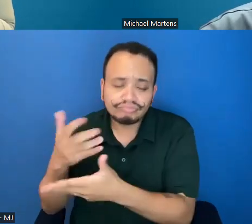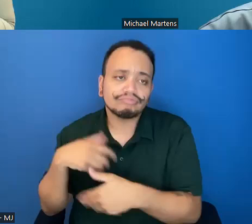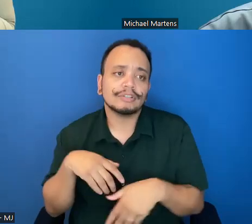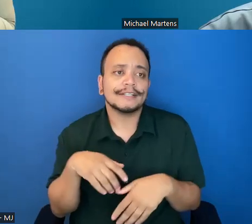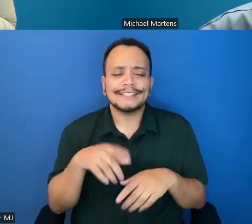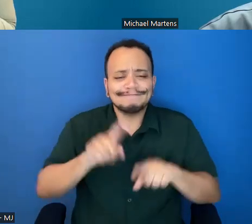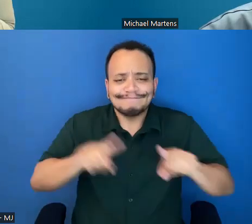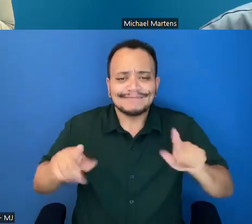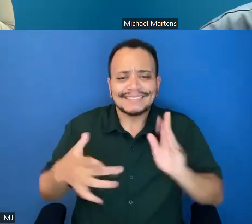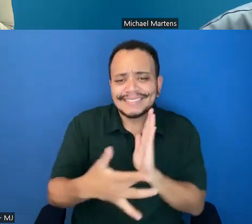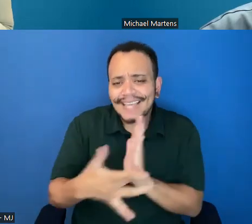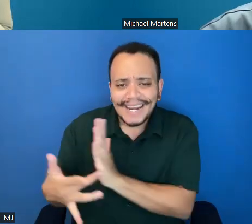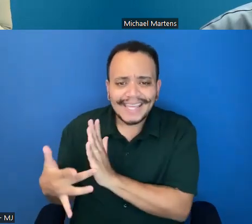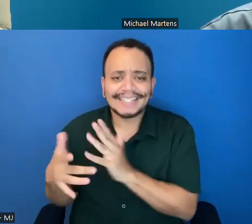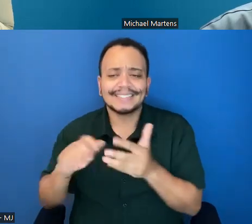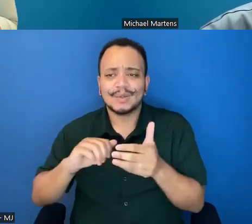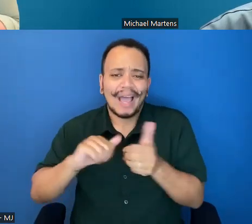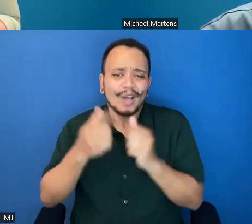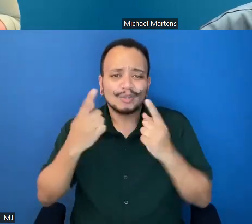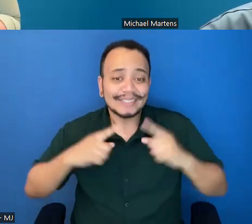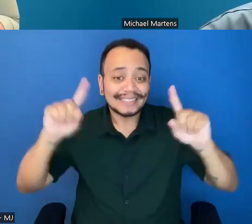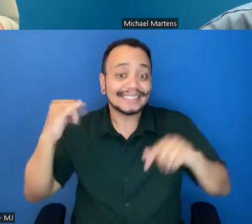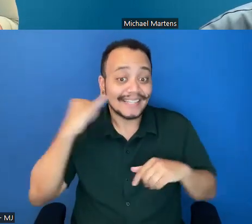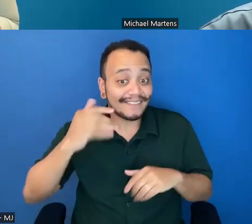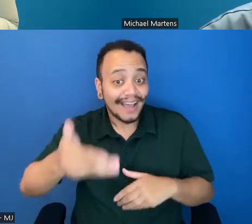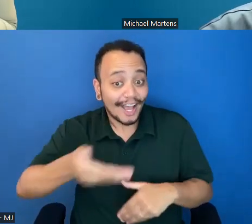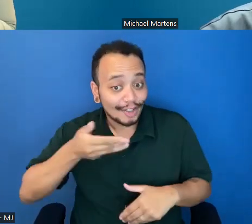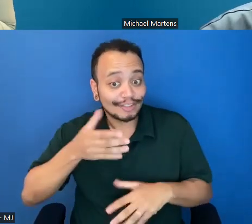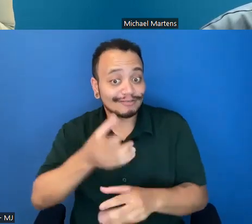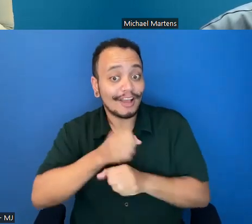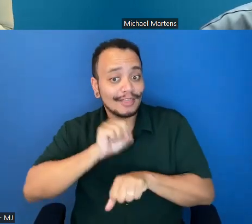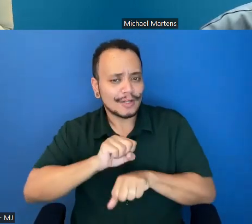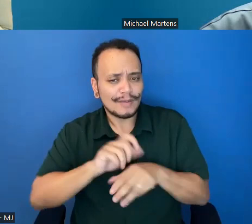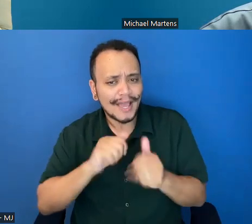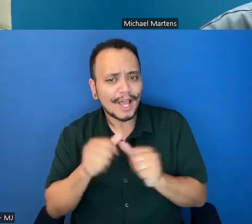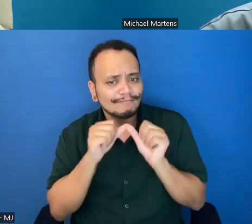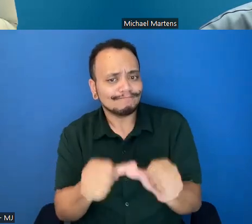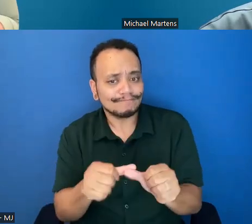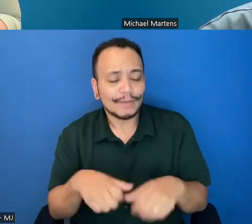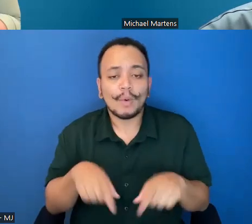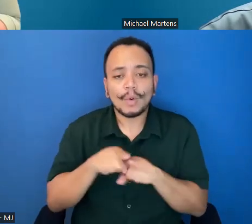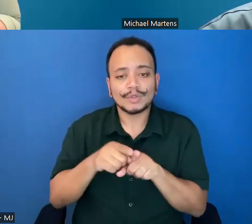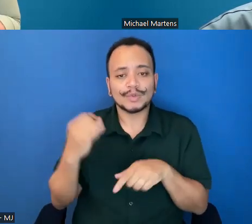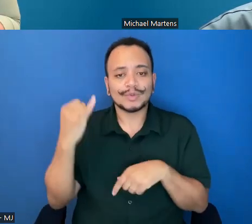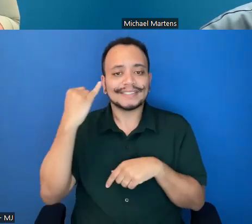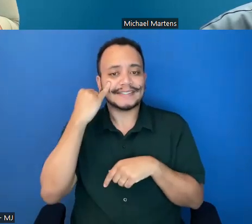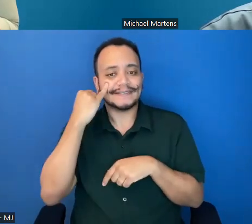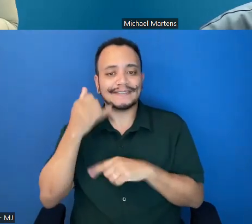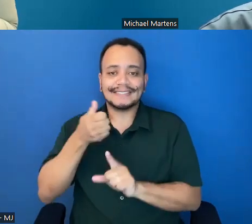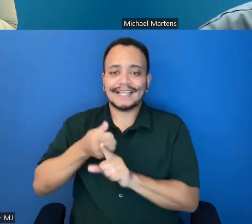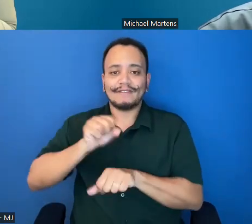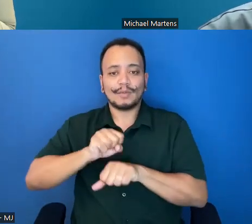techniques and things to do to succeed once hired, and we will talk about self-employment. Look